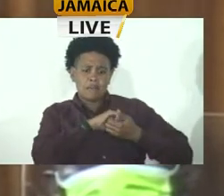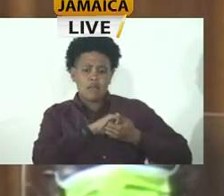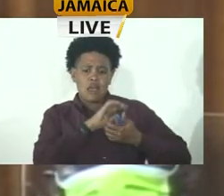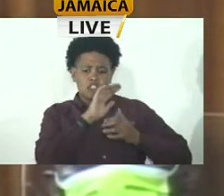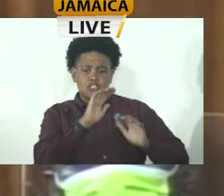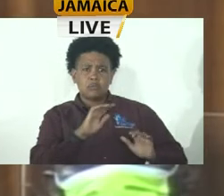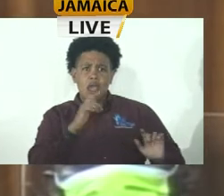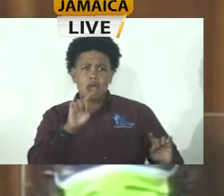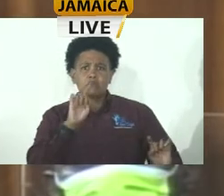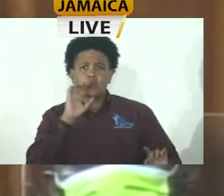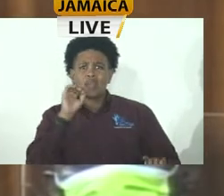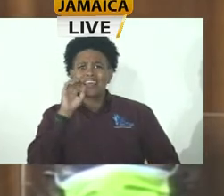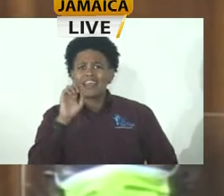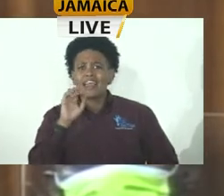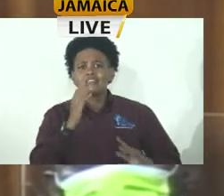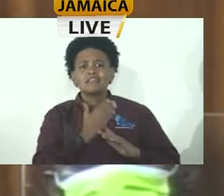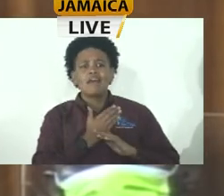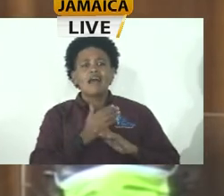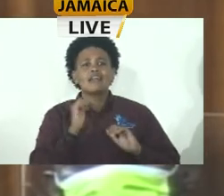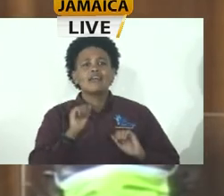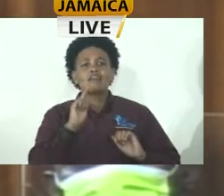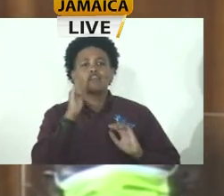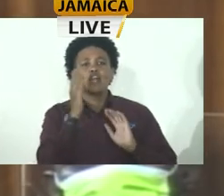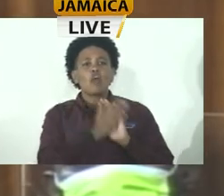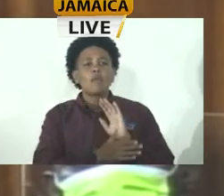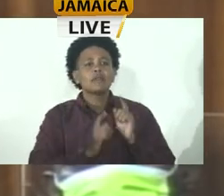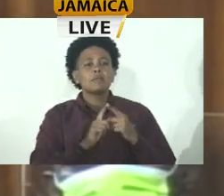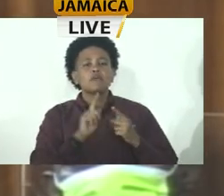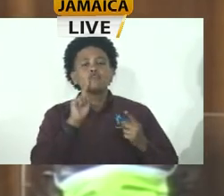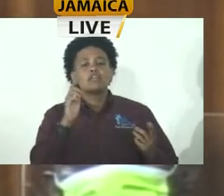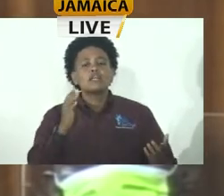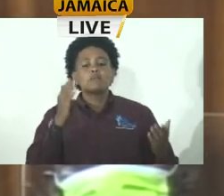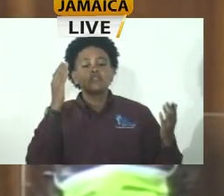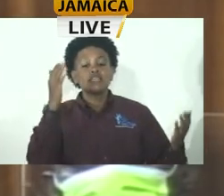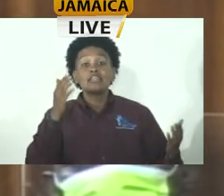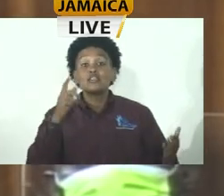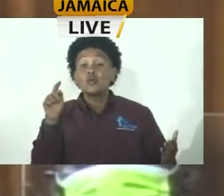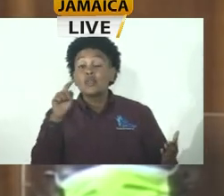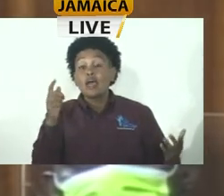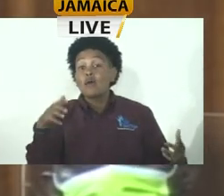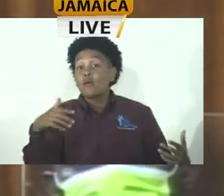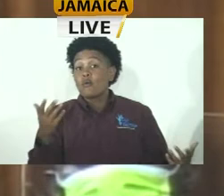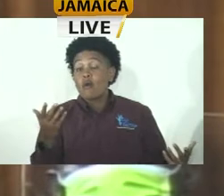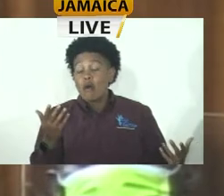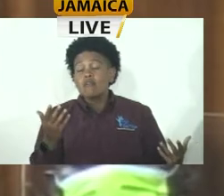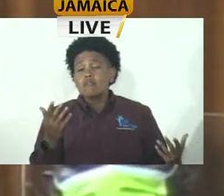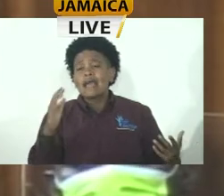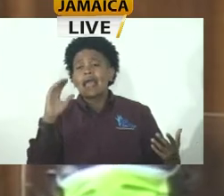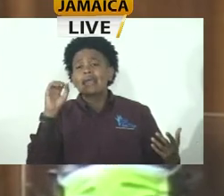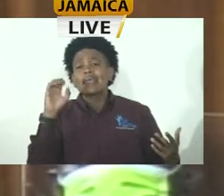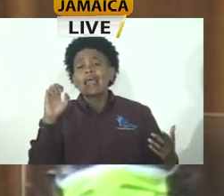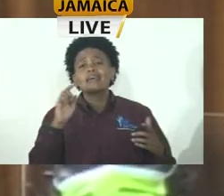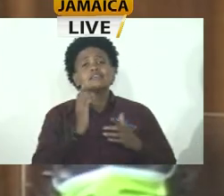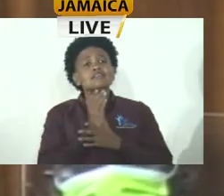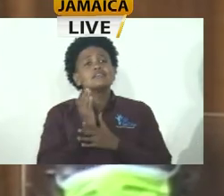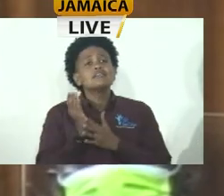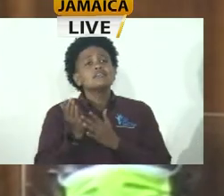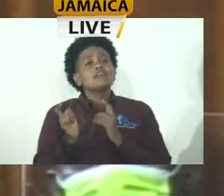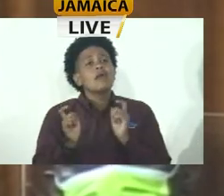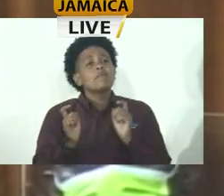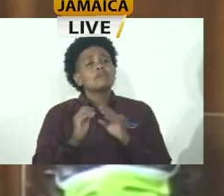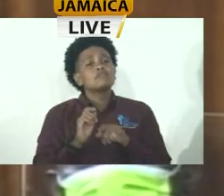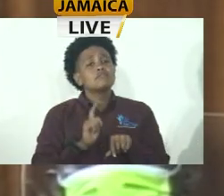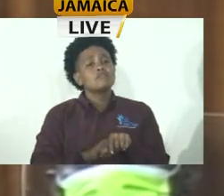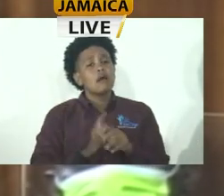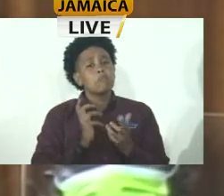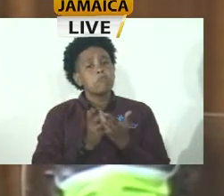that case files can be completed and presented so that cases can be dealt with in a timely